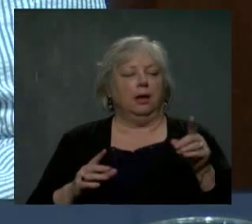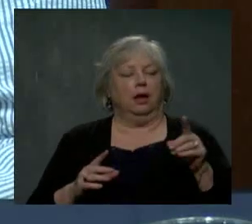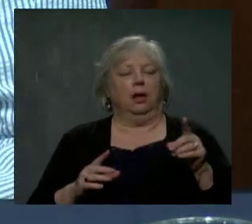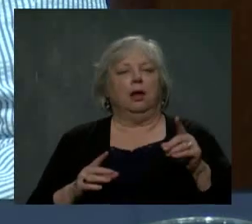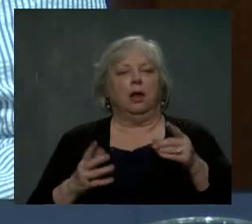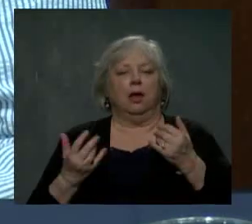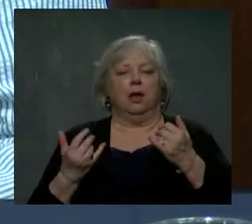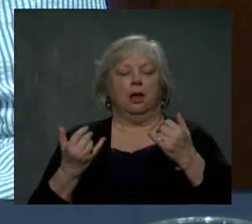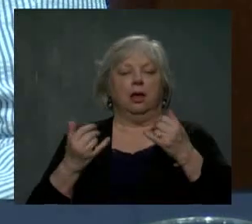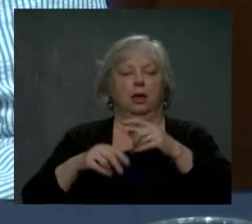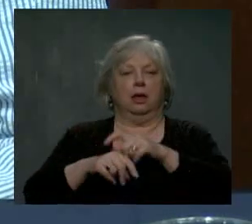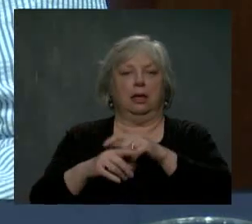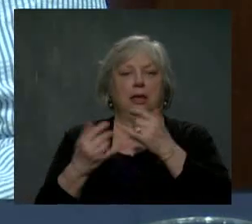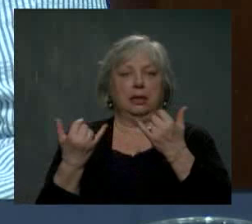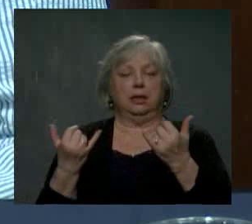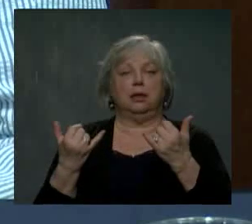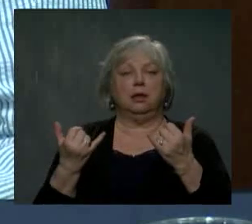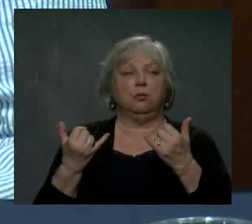at this point,